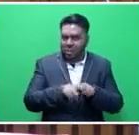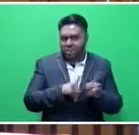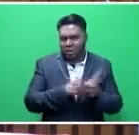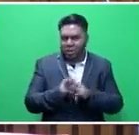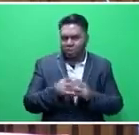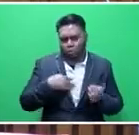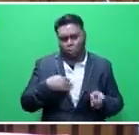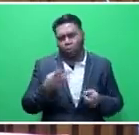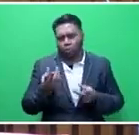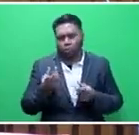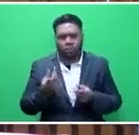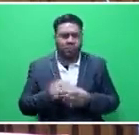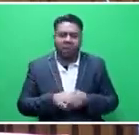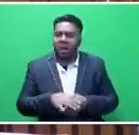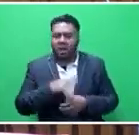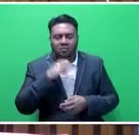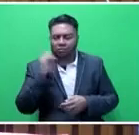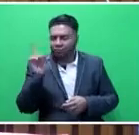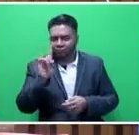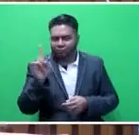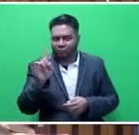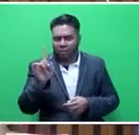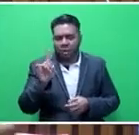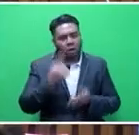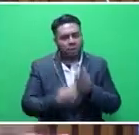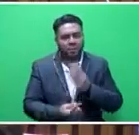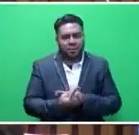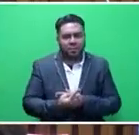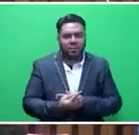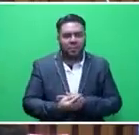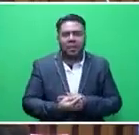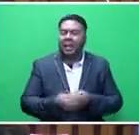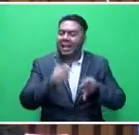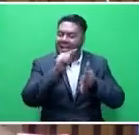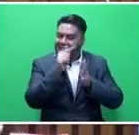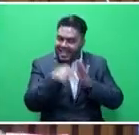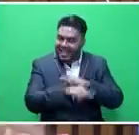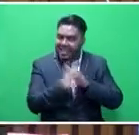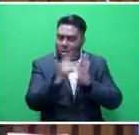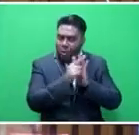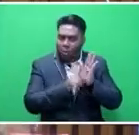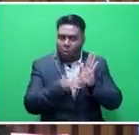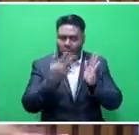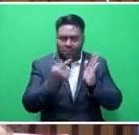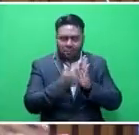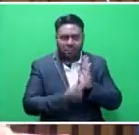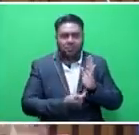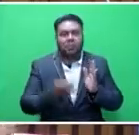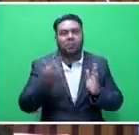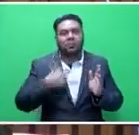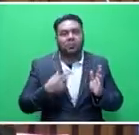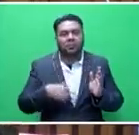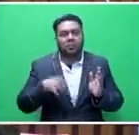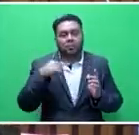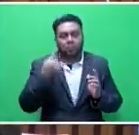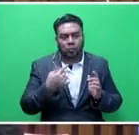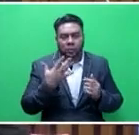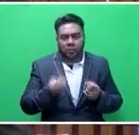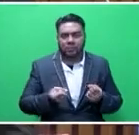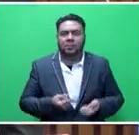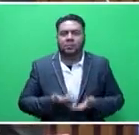to me. That does not happen. There's a specific stated reason in the law why and only when that exemption can be